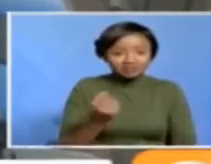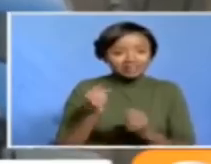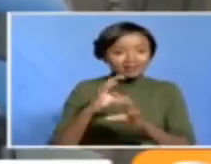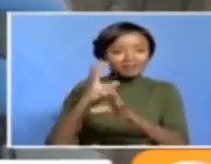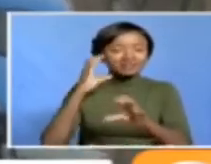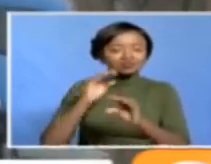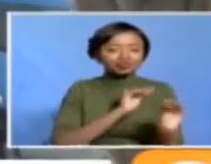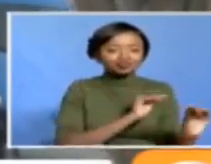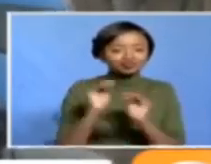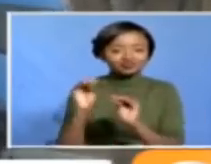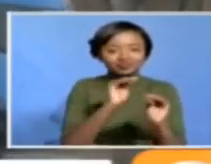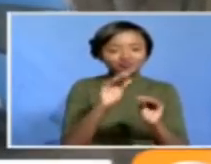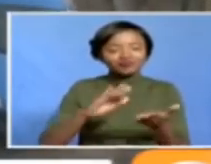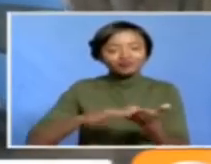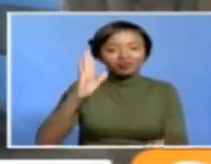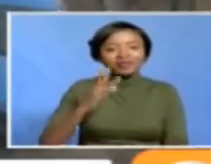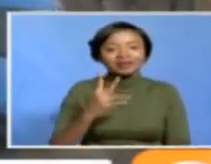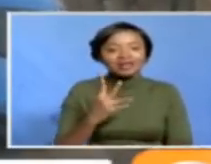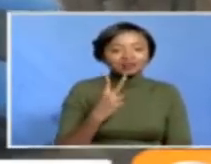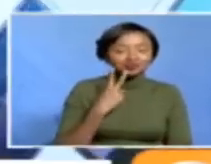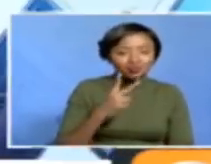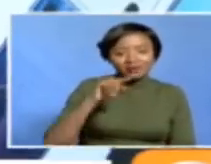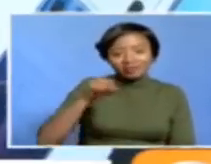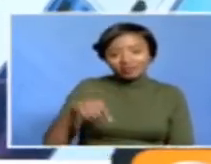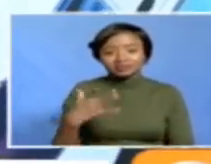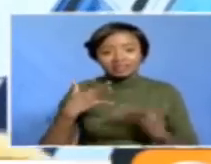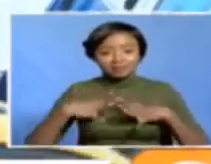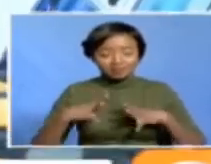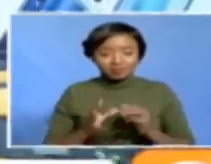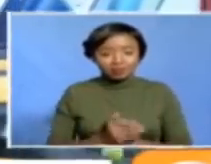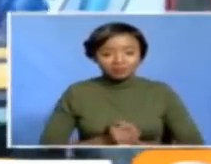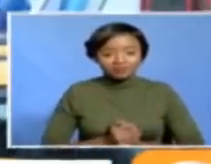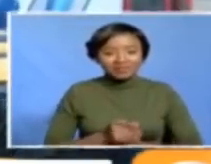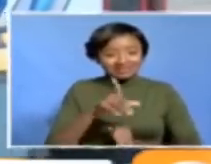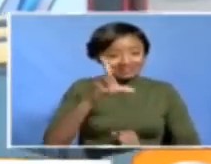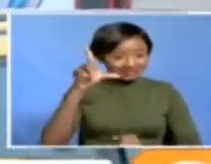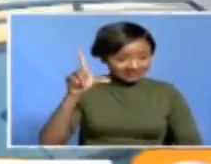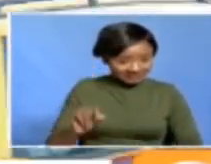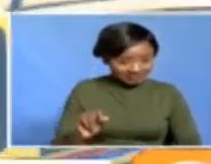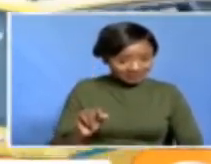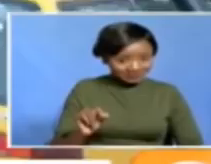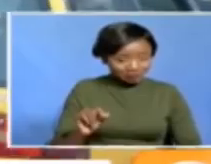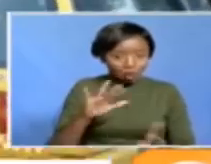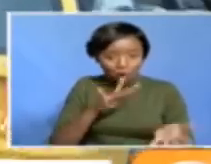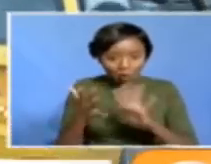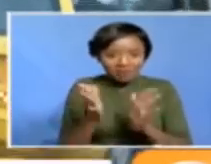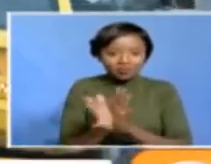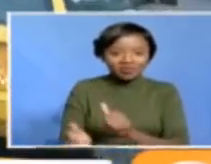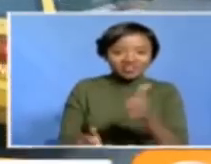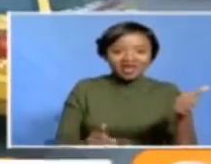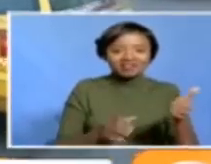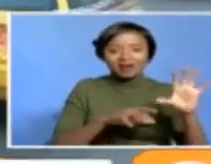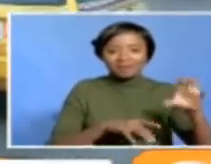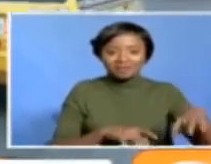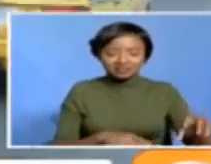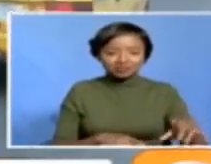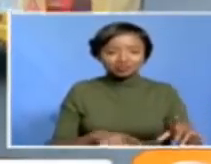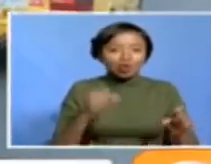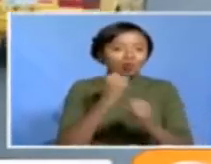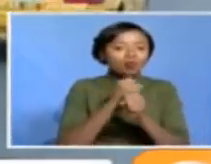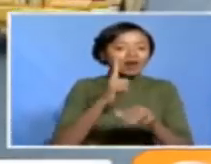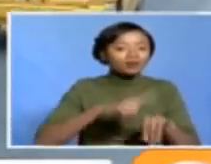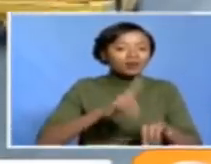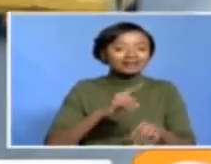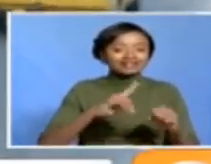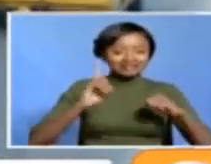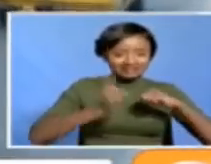than 200,000 passengers daily. They are 30% cheaper than other modes of transportation and operate from 6 a.m.